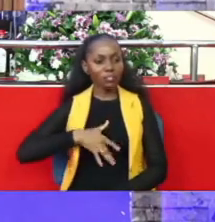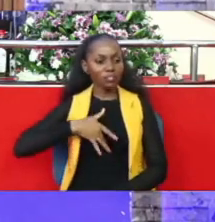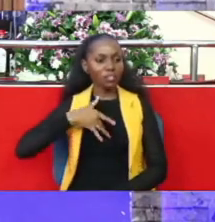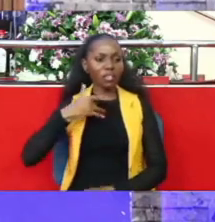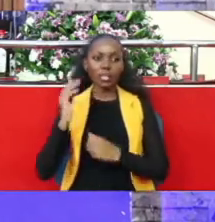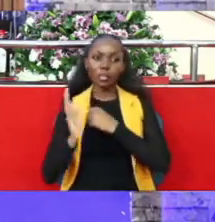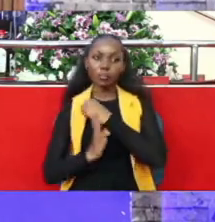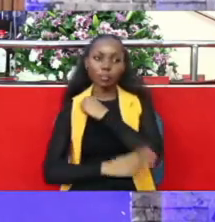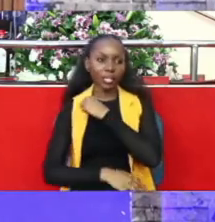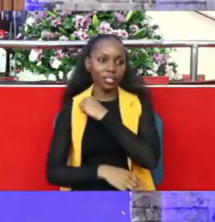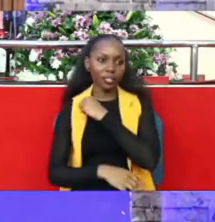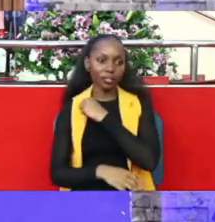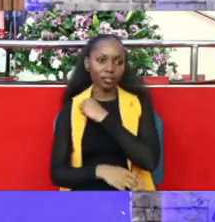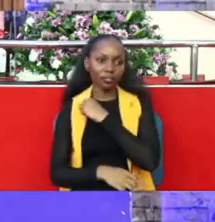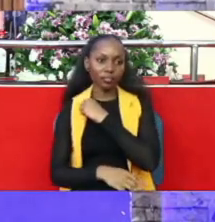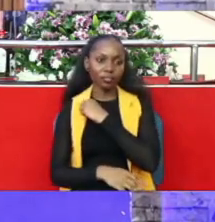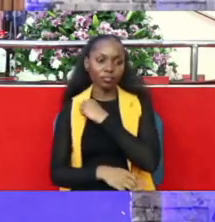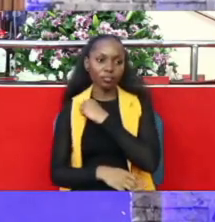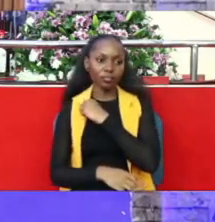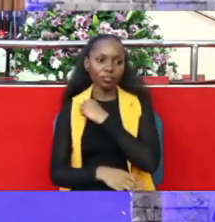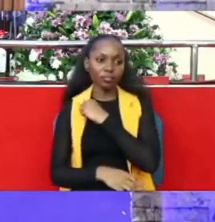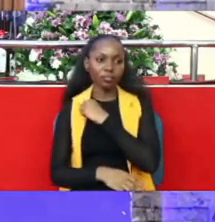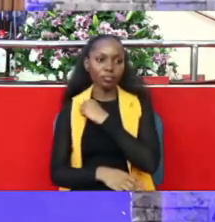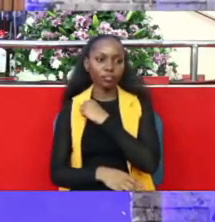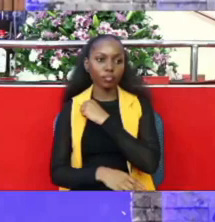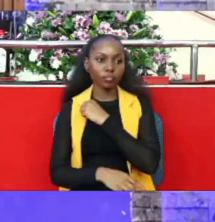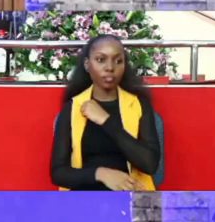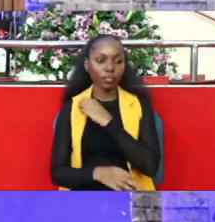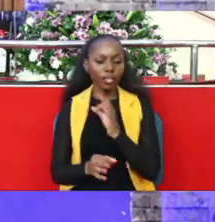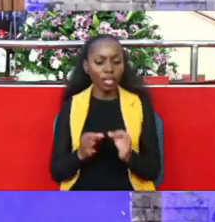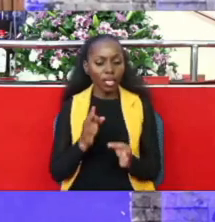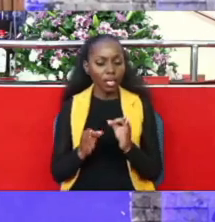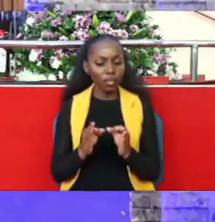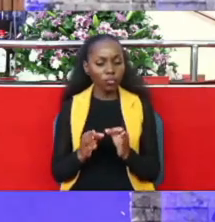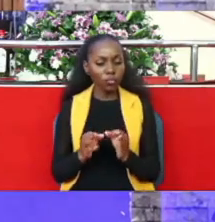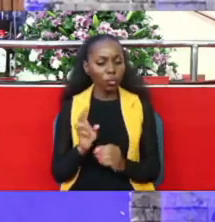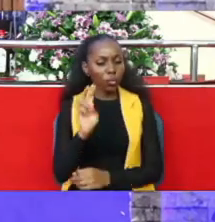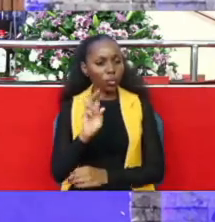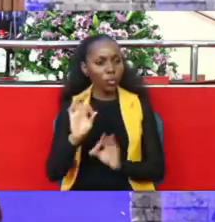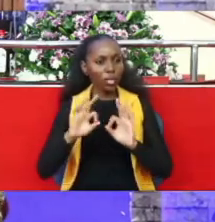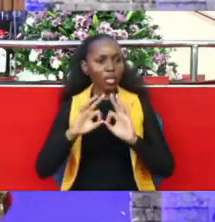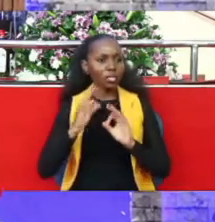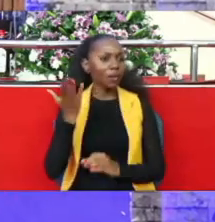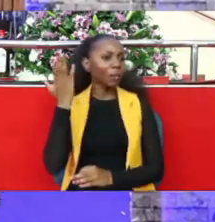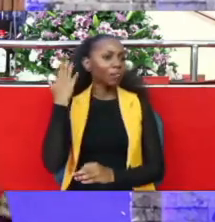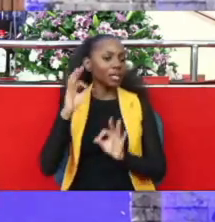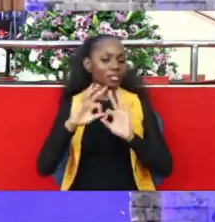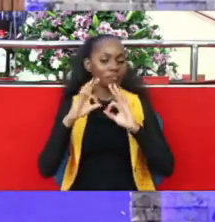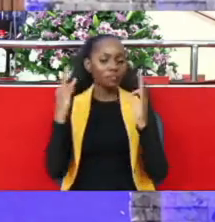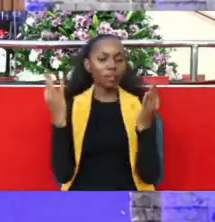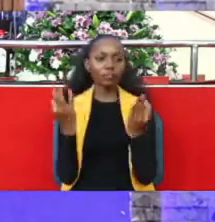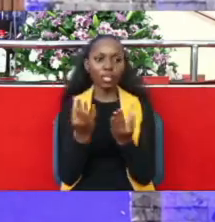itatufanya tujihisi ni sisi ni watu wa chini sana. If we look at the families where we hail from, I don't know about yours, but when I look